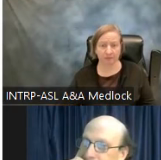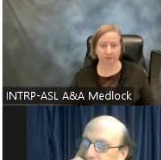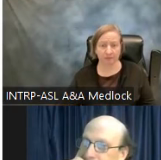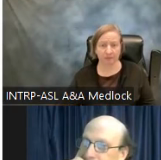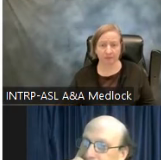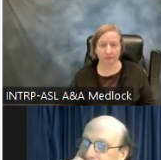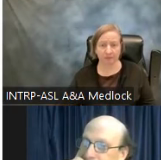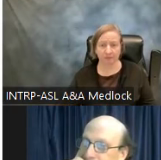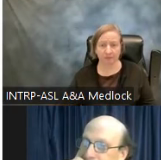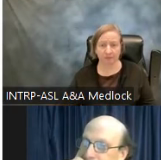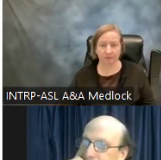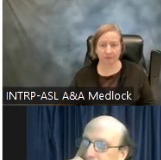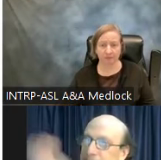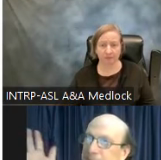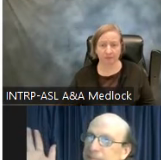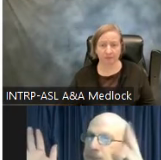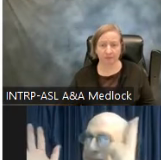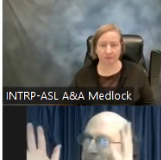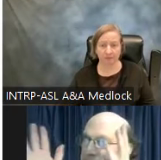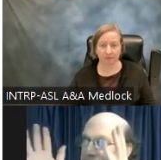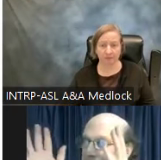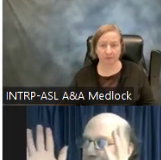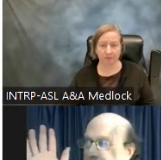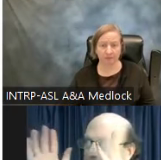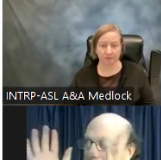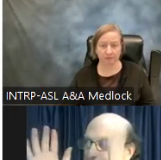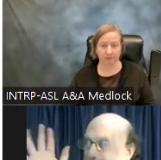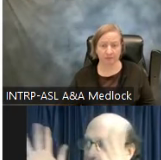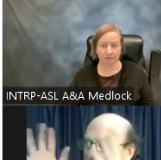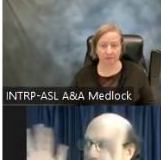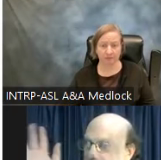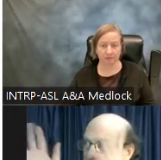we move on to C6?